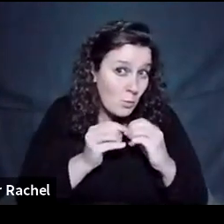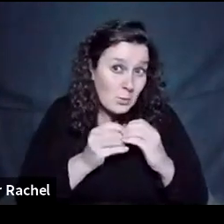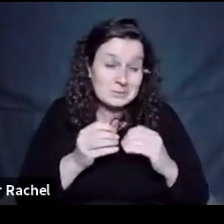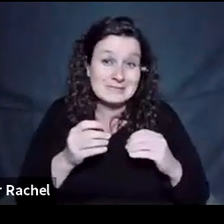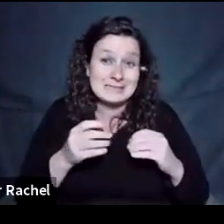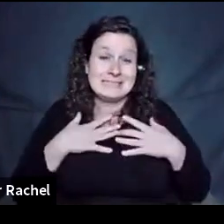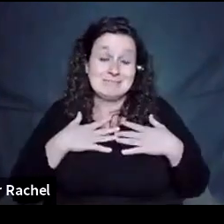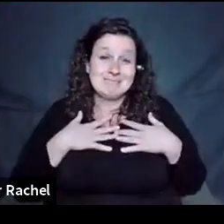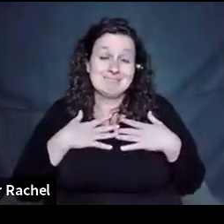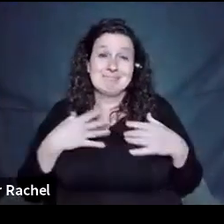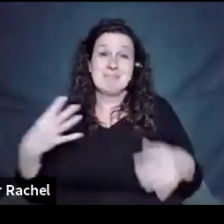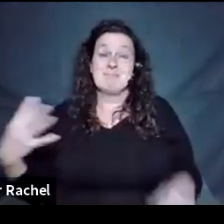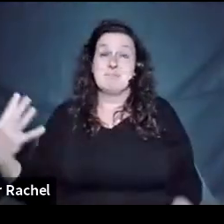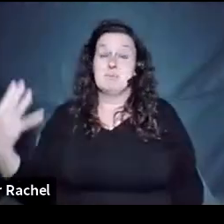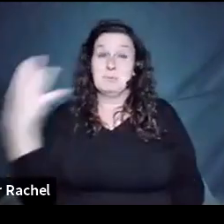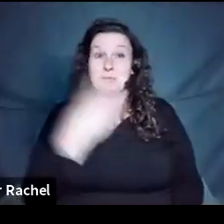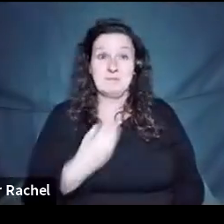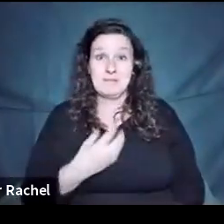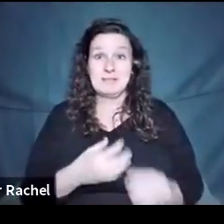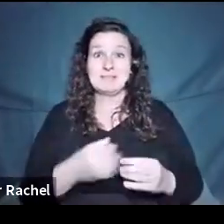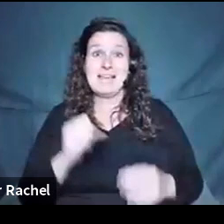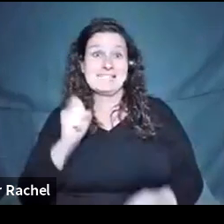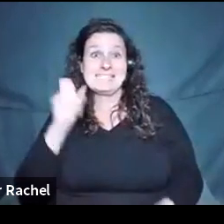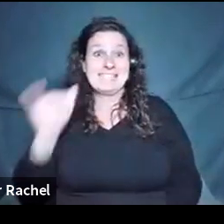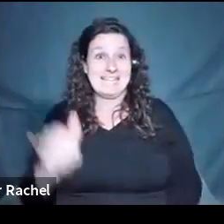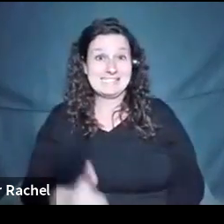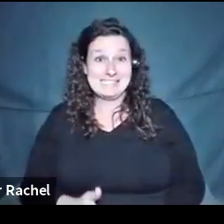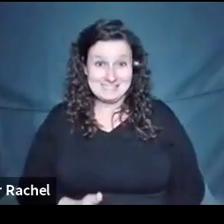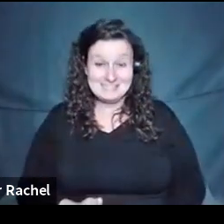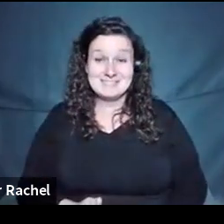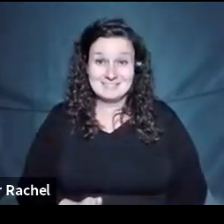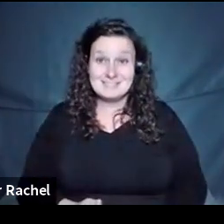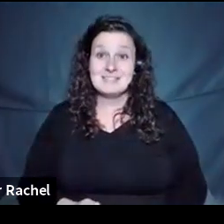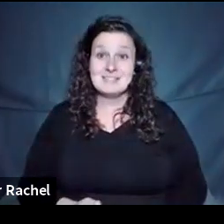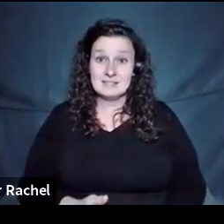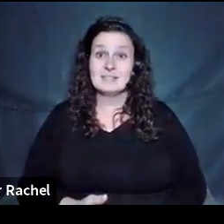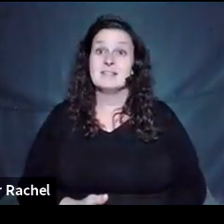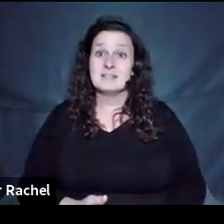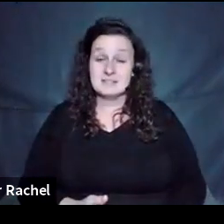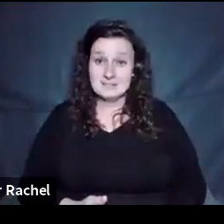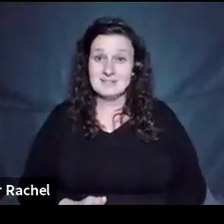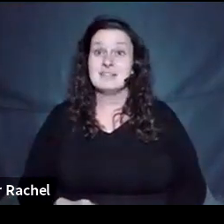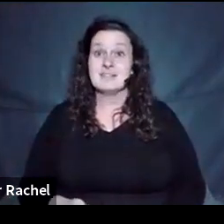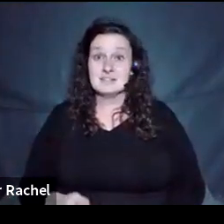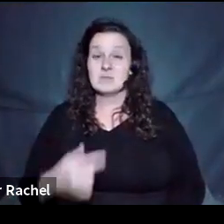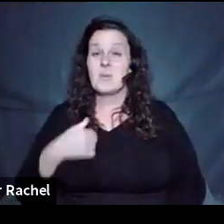so beautiful and sexy. So I